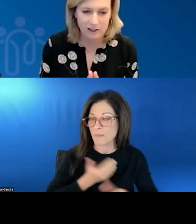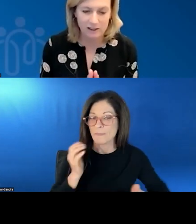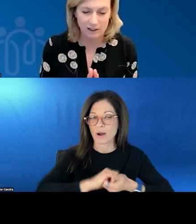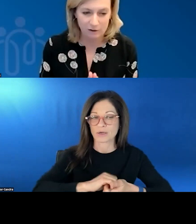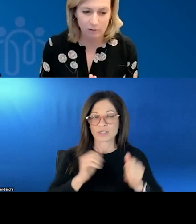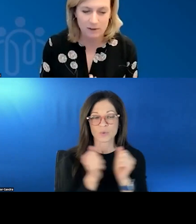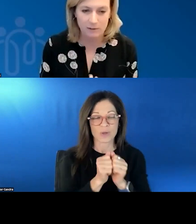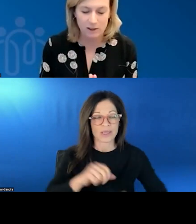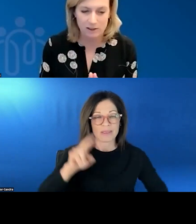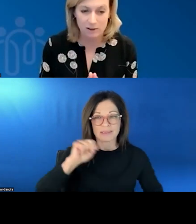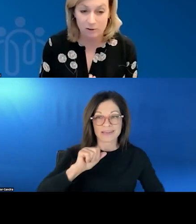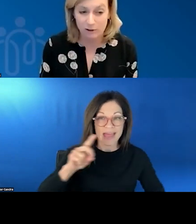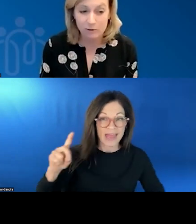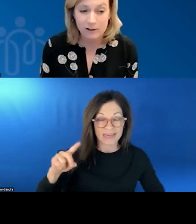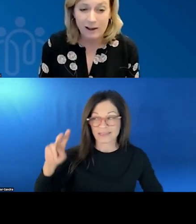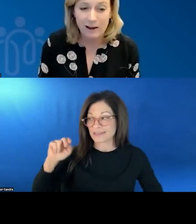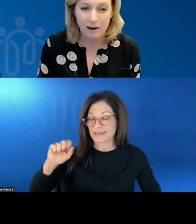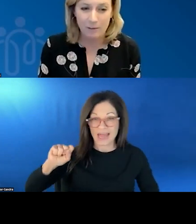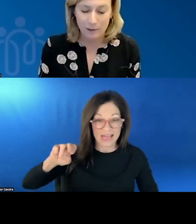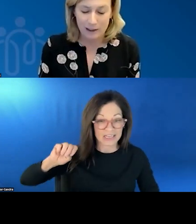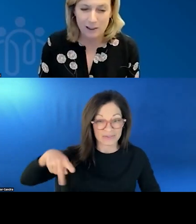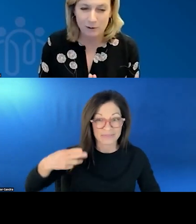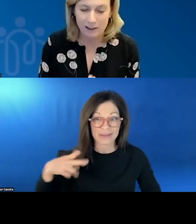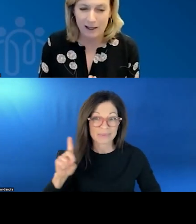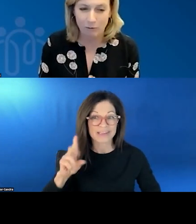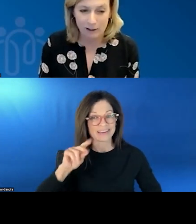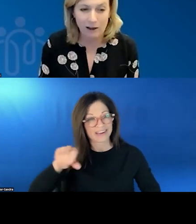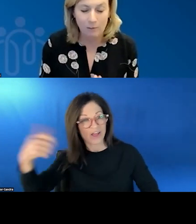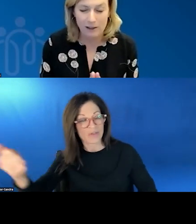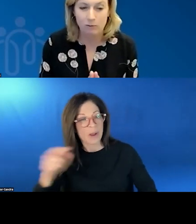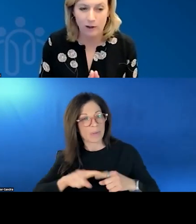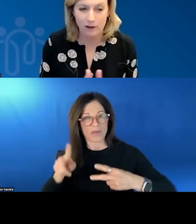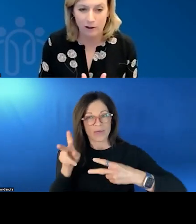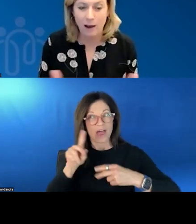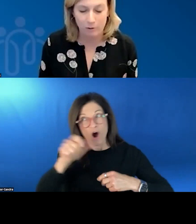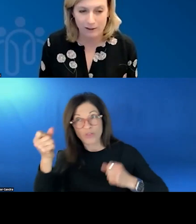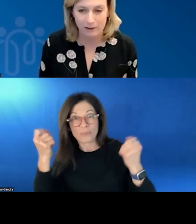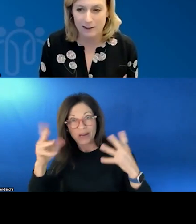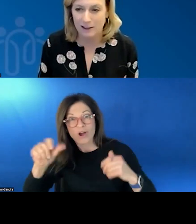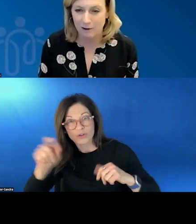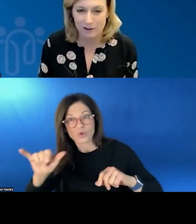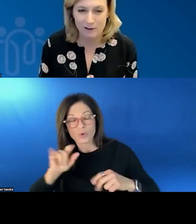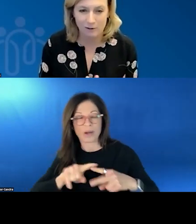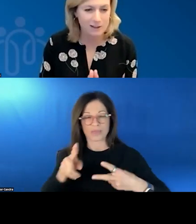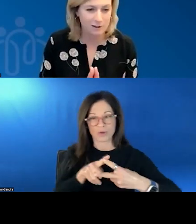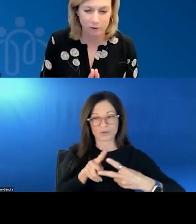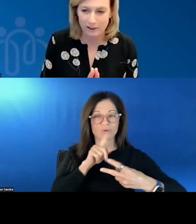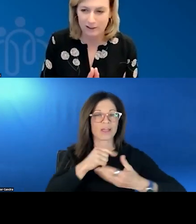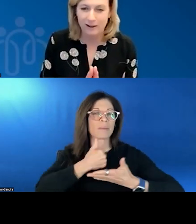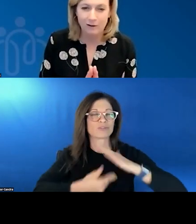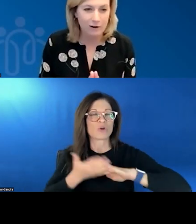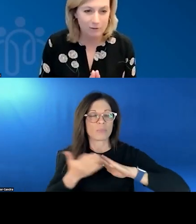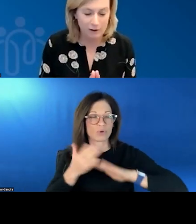NASHIA and the other groups I mentioned is just critical. But NASDDDS and NAD really help us operate the Link Center. And so this is a